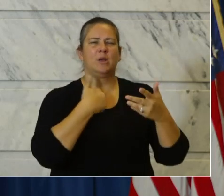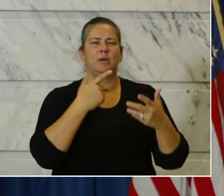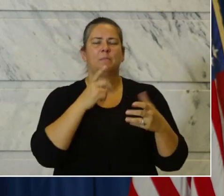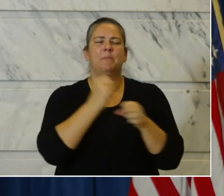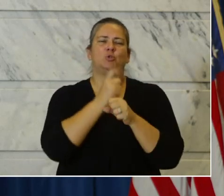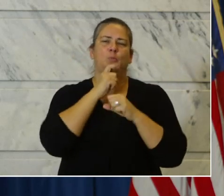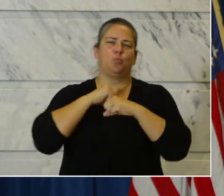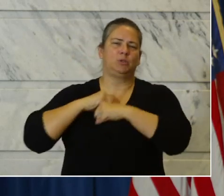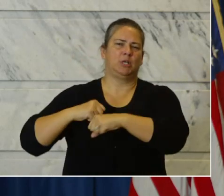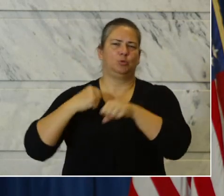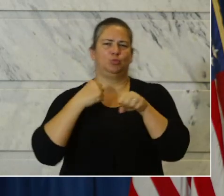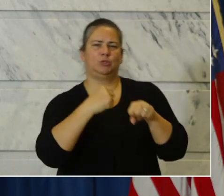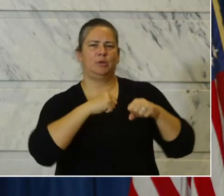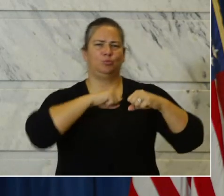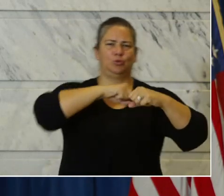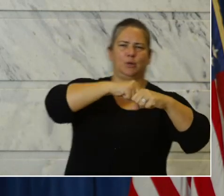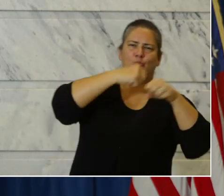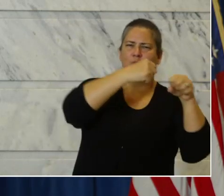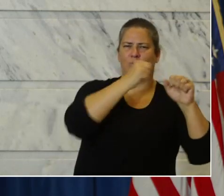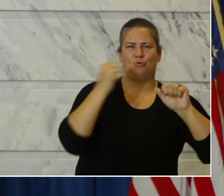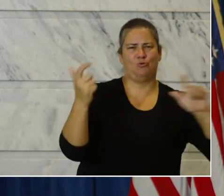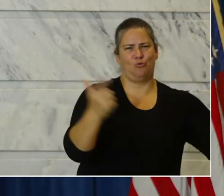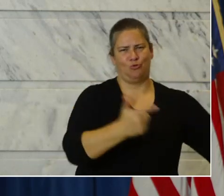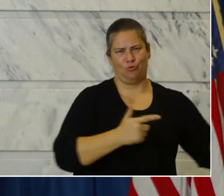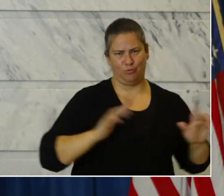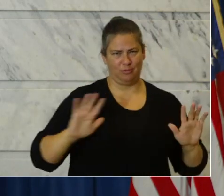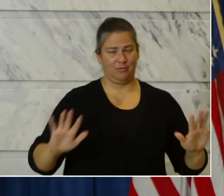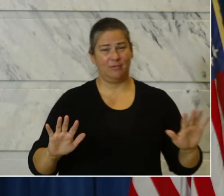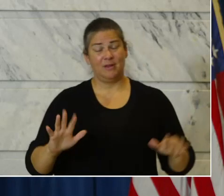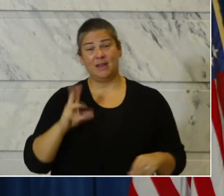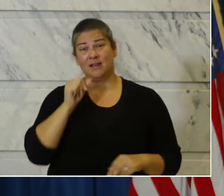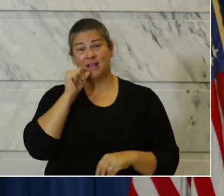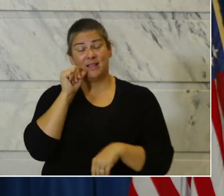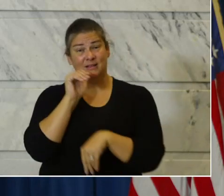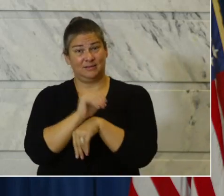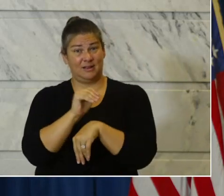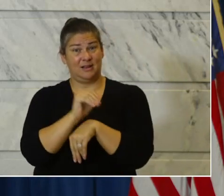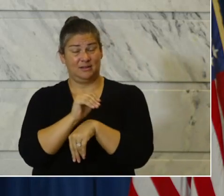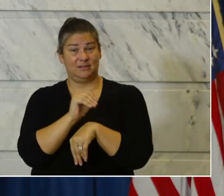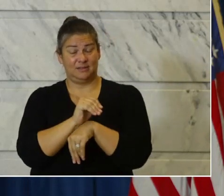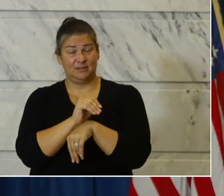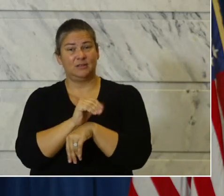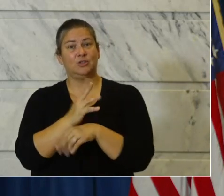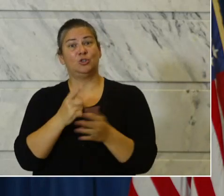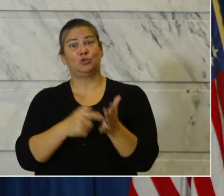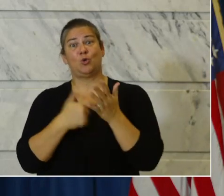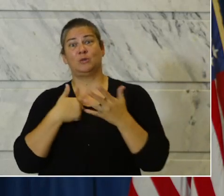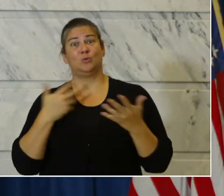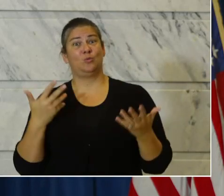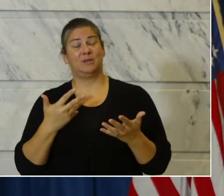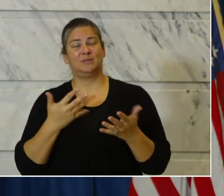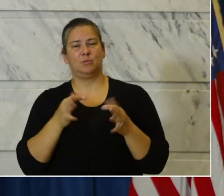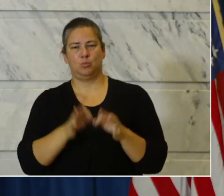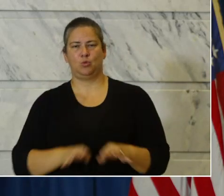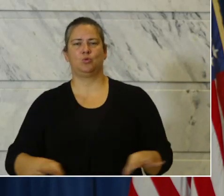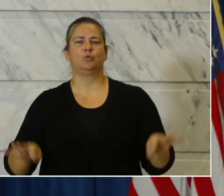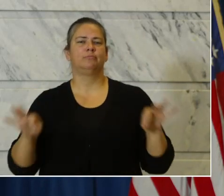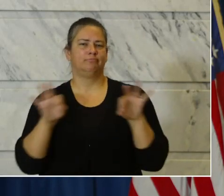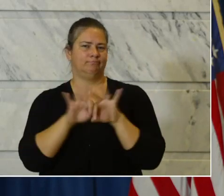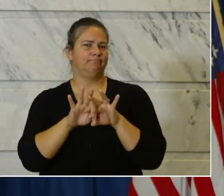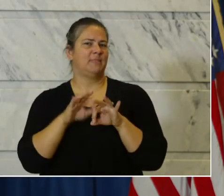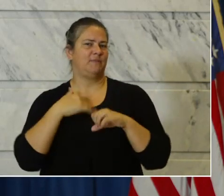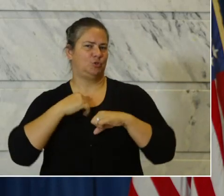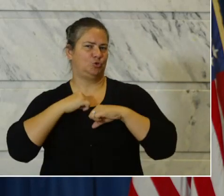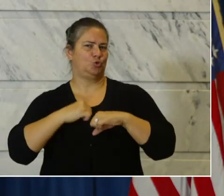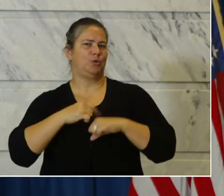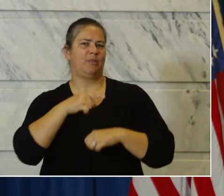protecting everybody, and I will say that last night also showed us the importance of having security